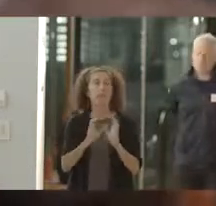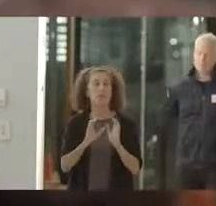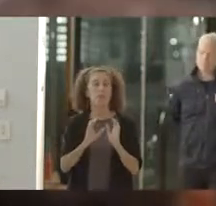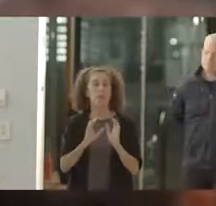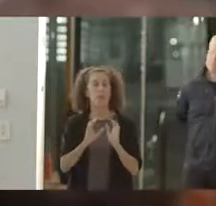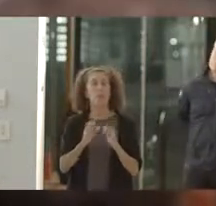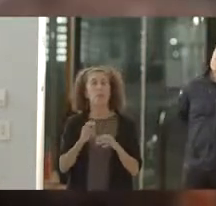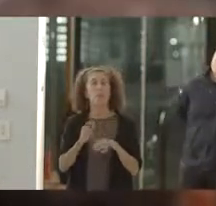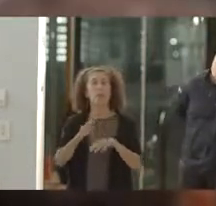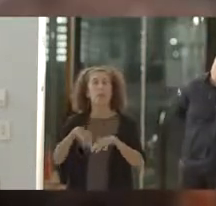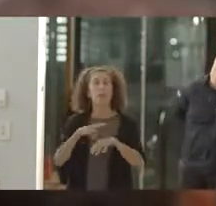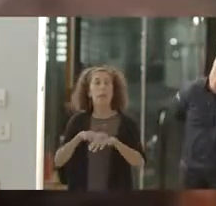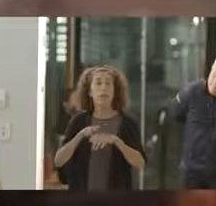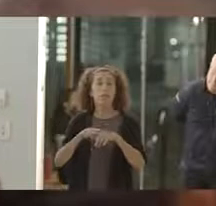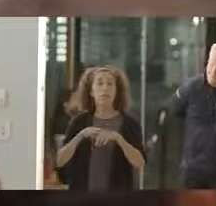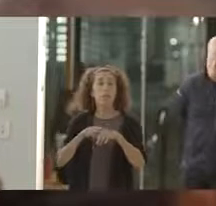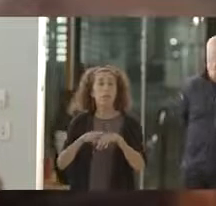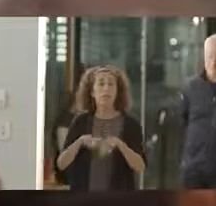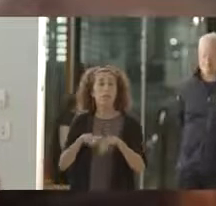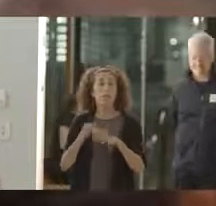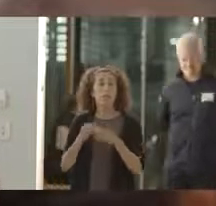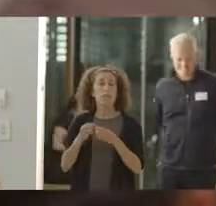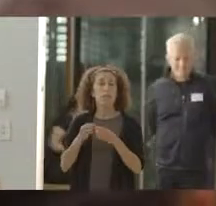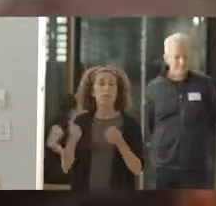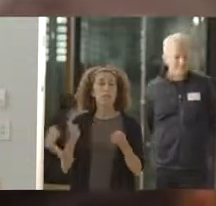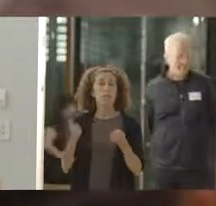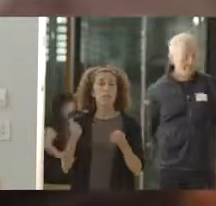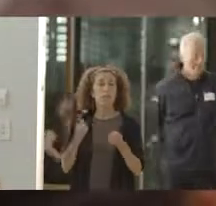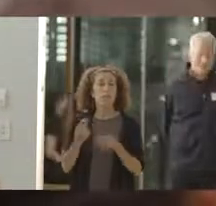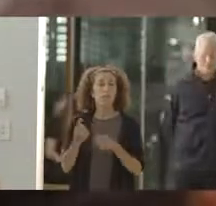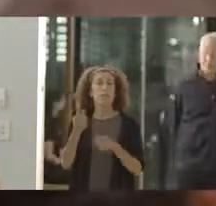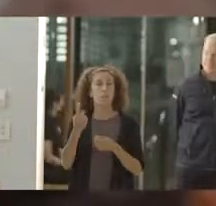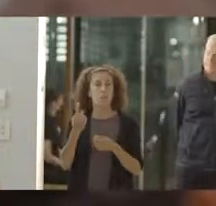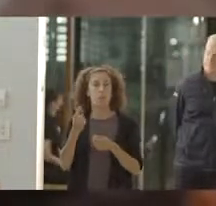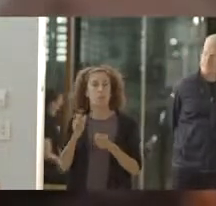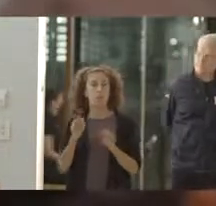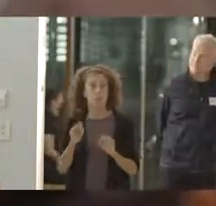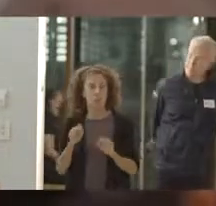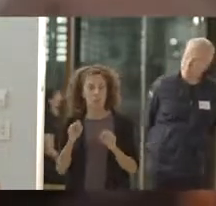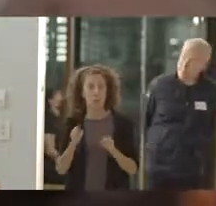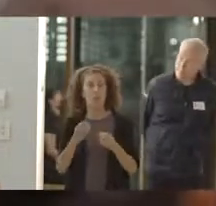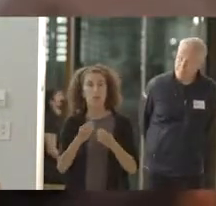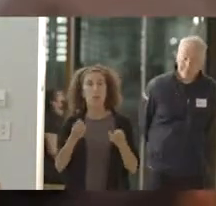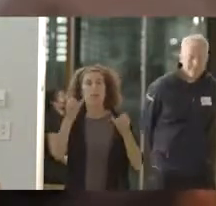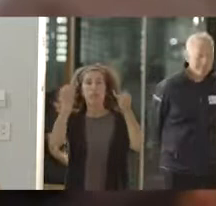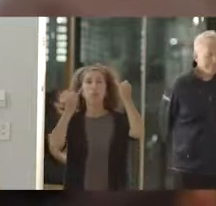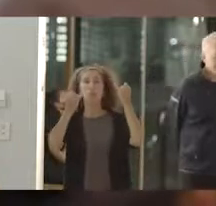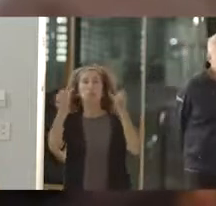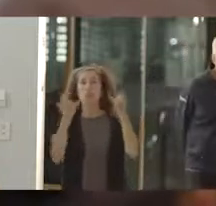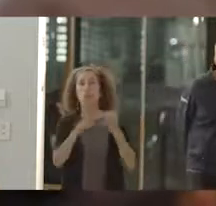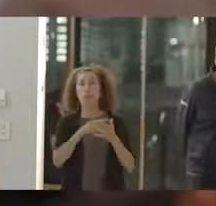solution. It can be and should be a consideration. I think REACH 7 is an example of where